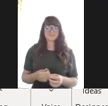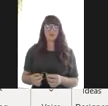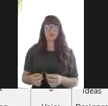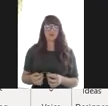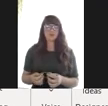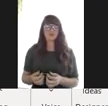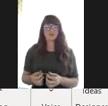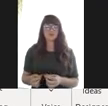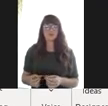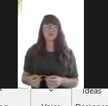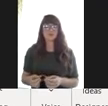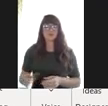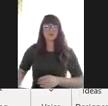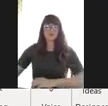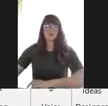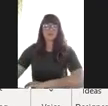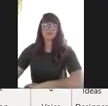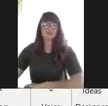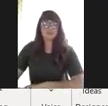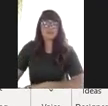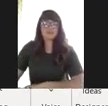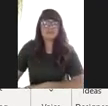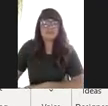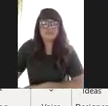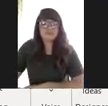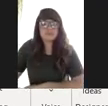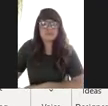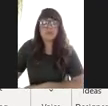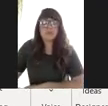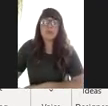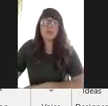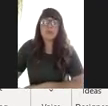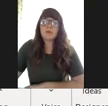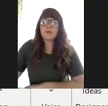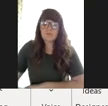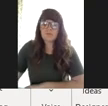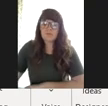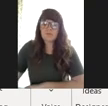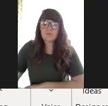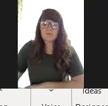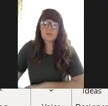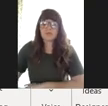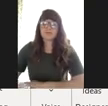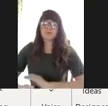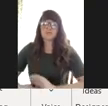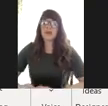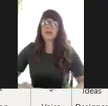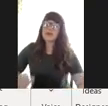Because I'll talk more about justification later on. But, yeah, just keep going. Right. Okay.